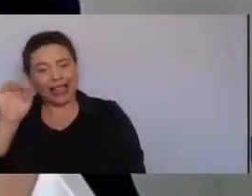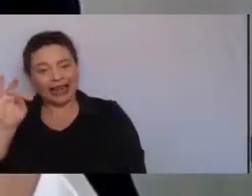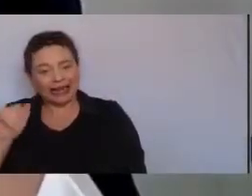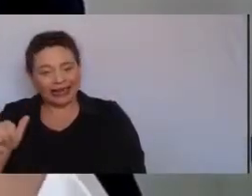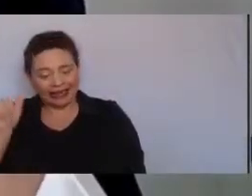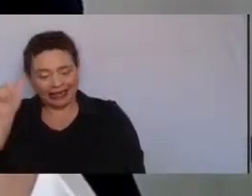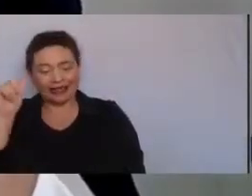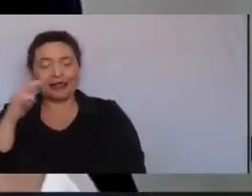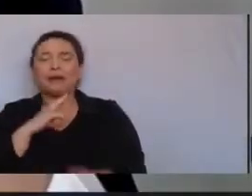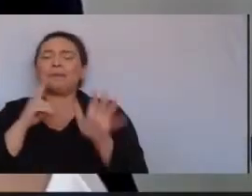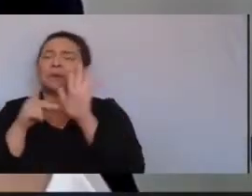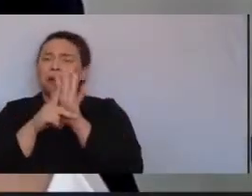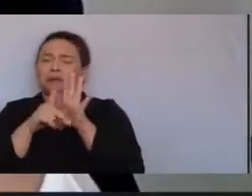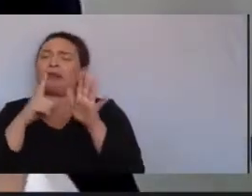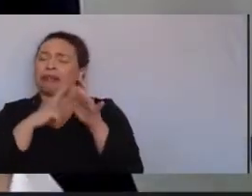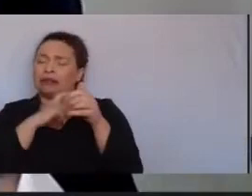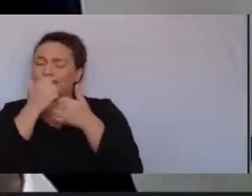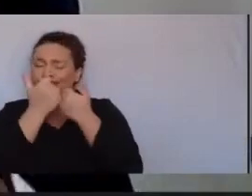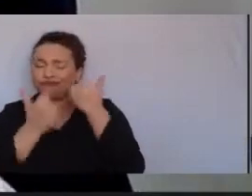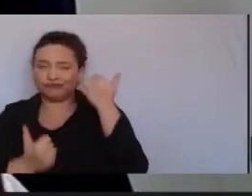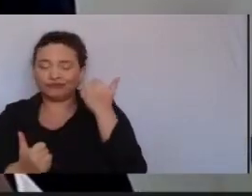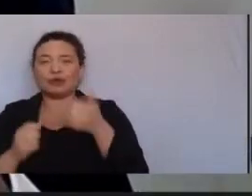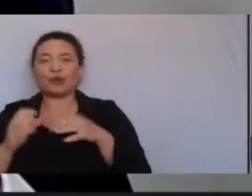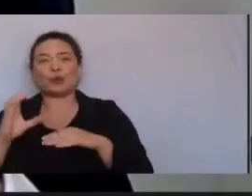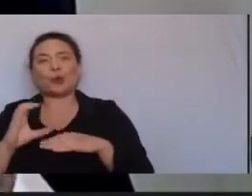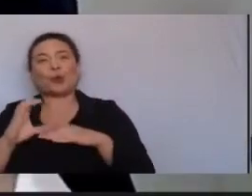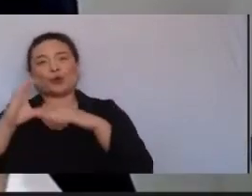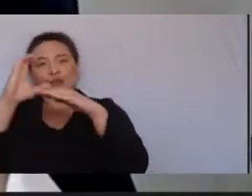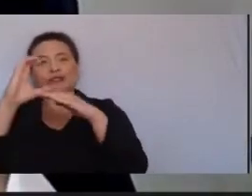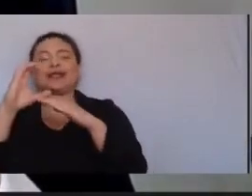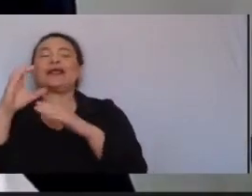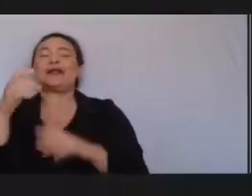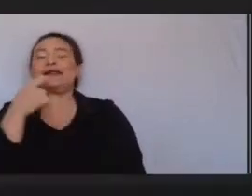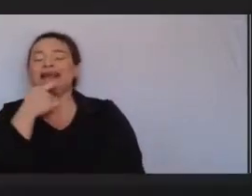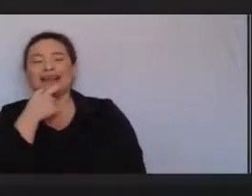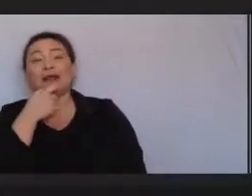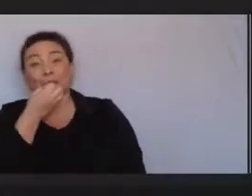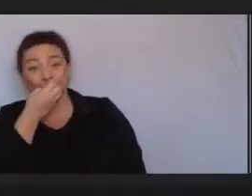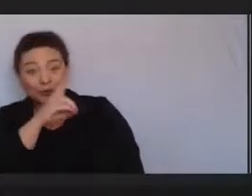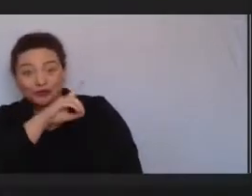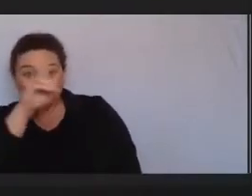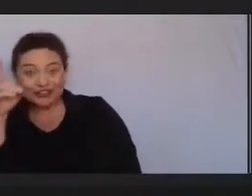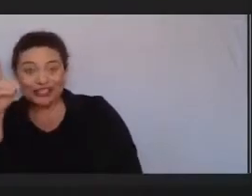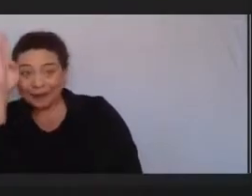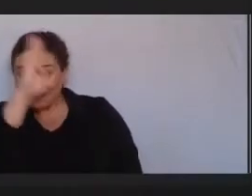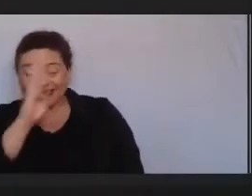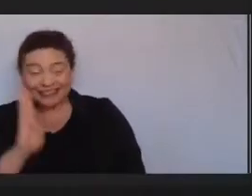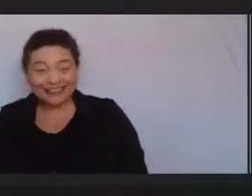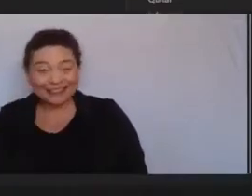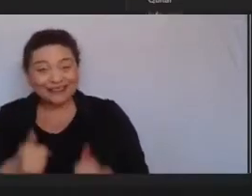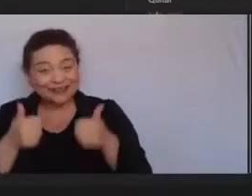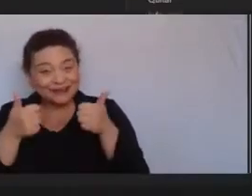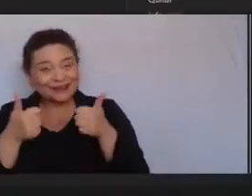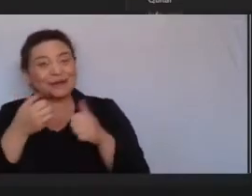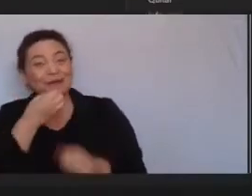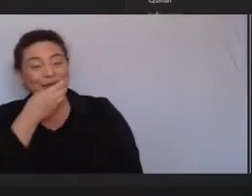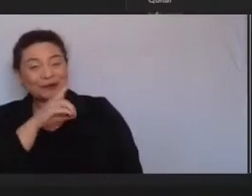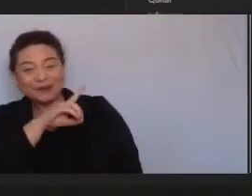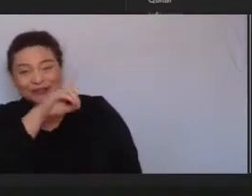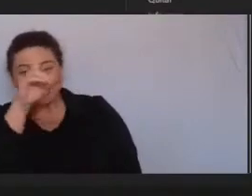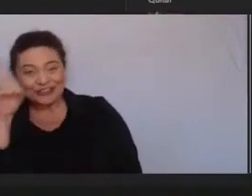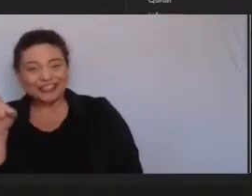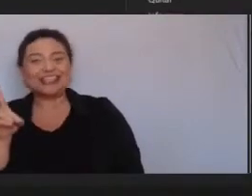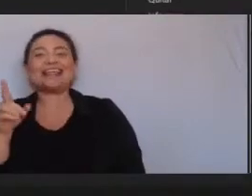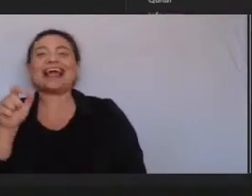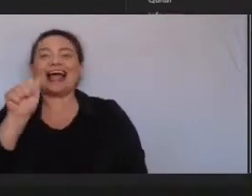good morning from Brazil. Good morning, Brazil. Good morning, Alessandra. Hello, everybody, and welcome